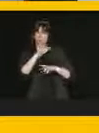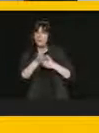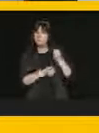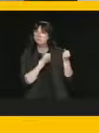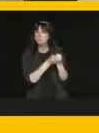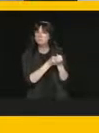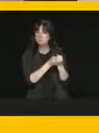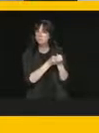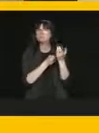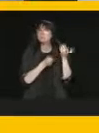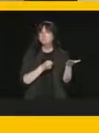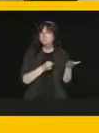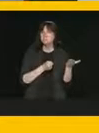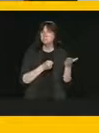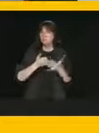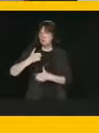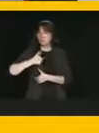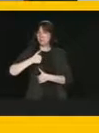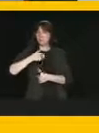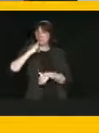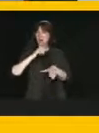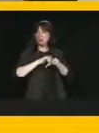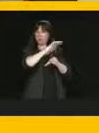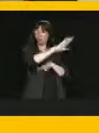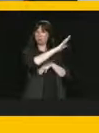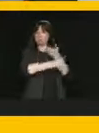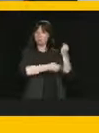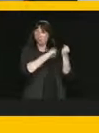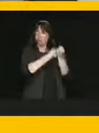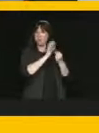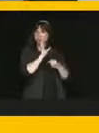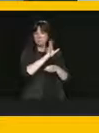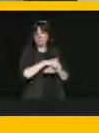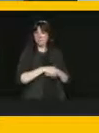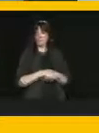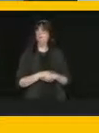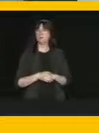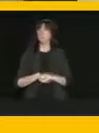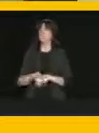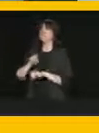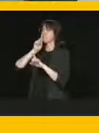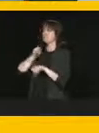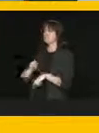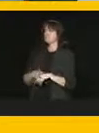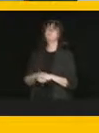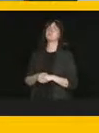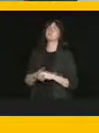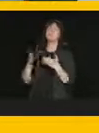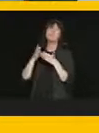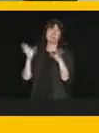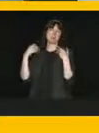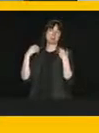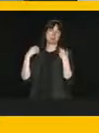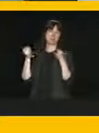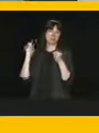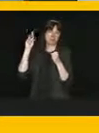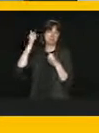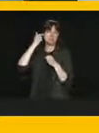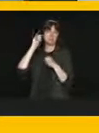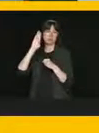just wondering, will the military be brought in to help in that situation? Public Safety Minister Bill Blair